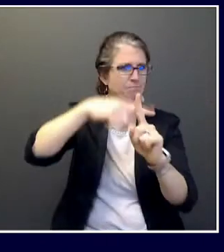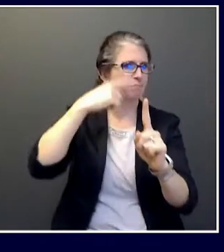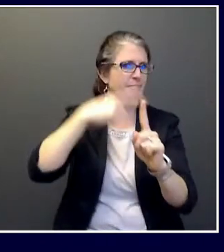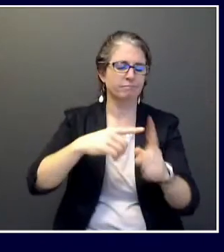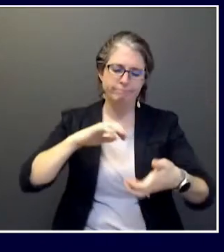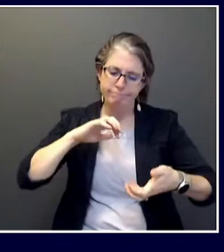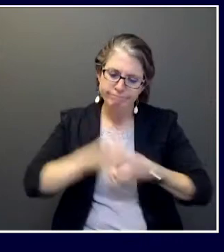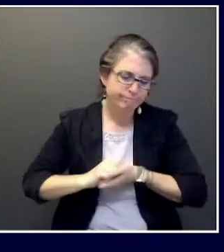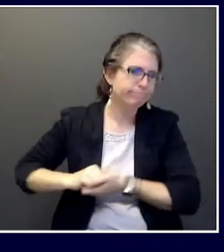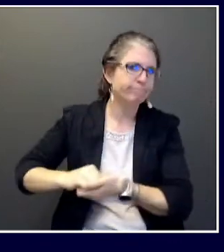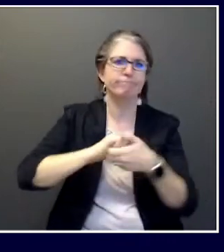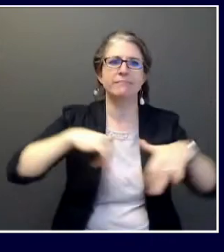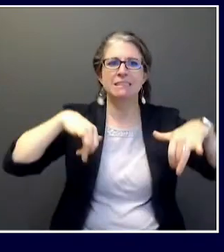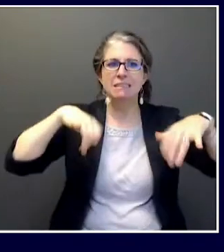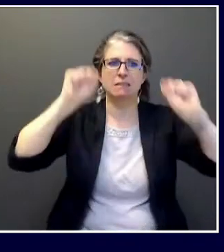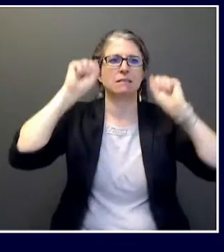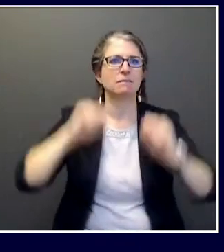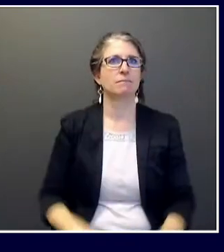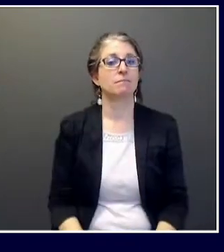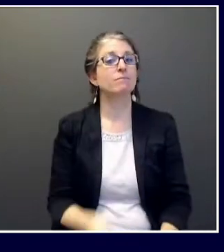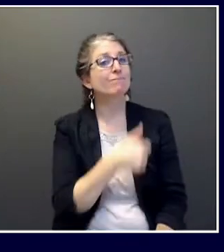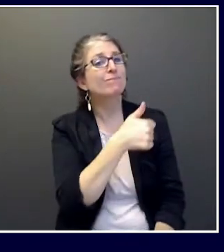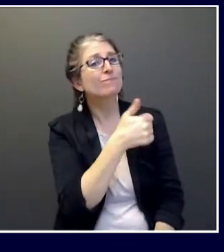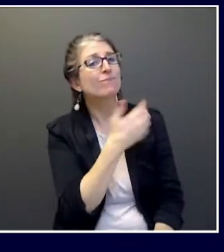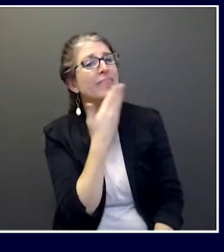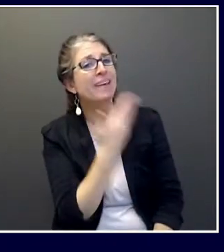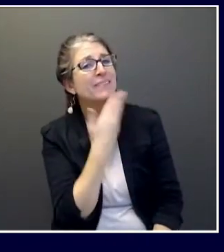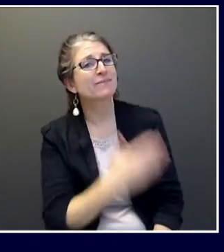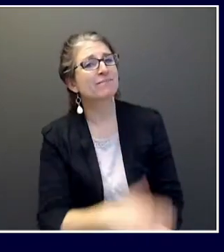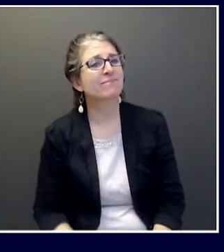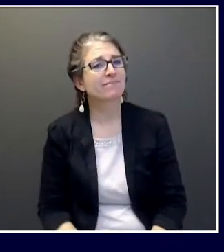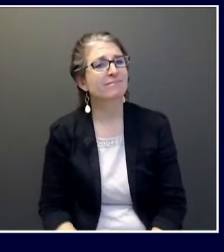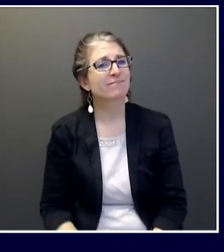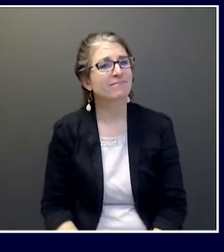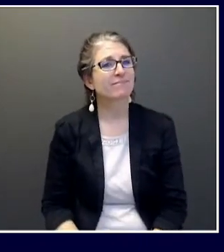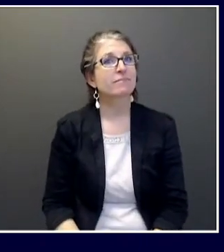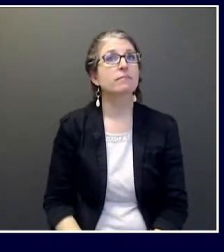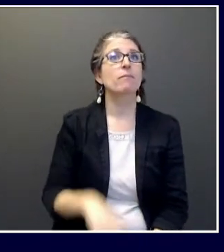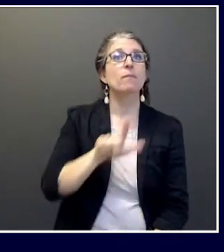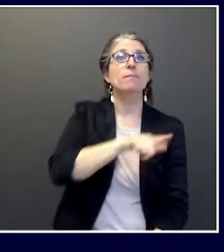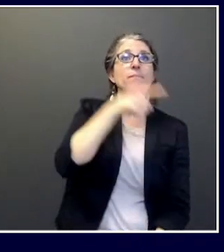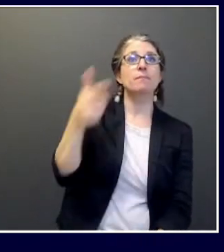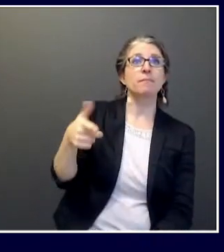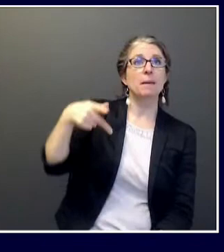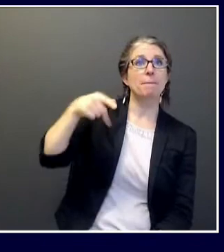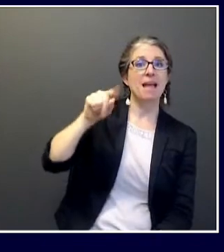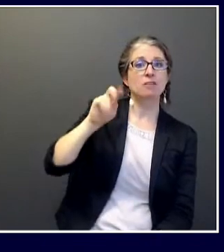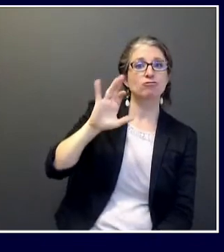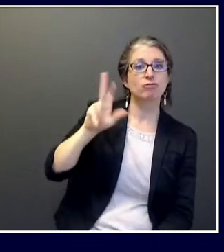officials. Thank you. Thanks, Megan. Patrick Whittle, over to you.